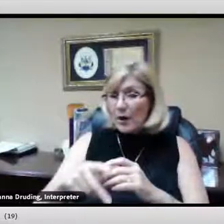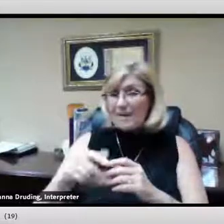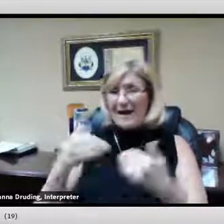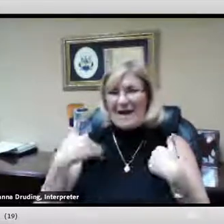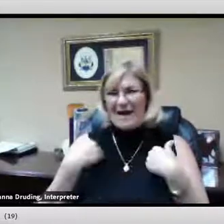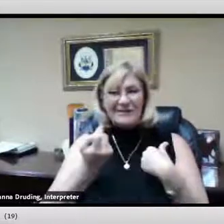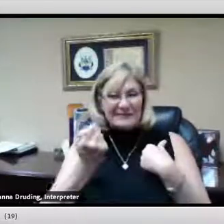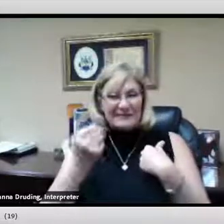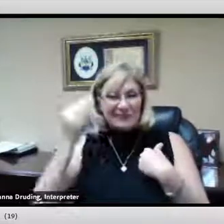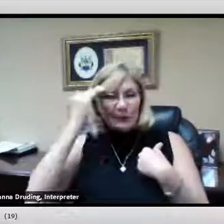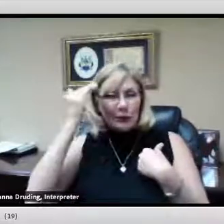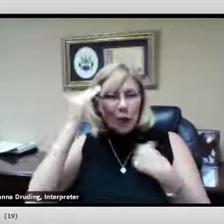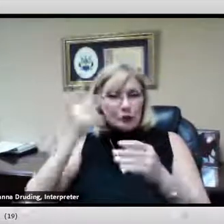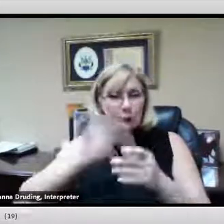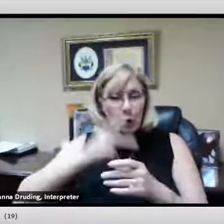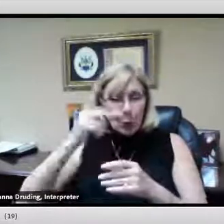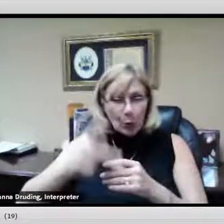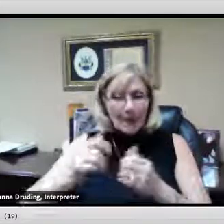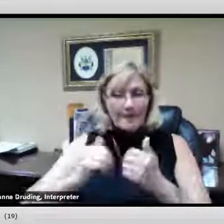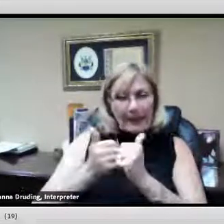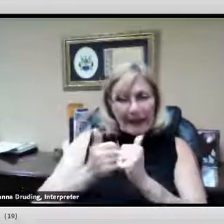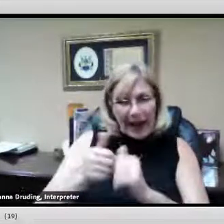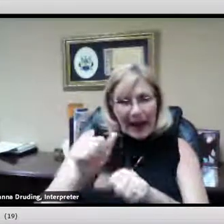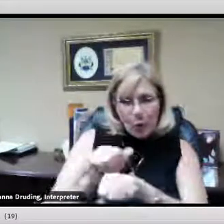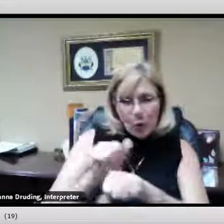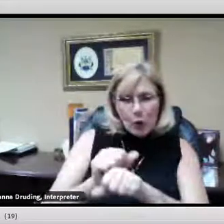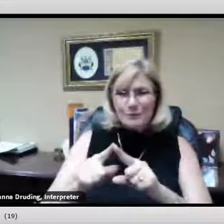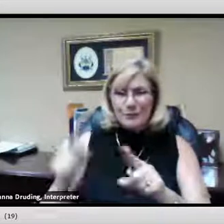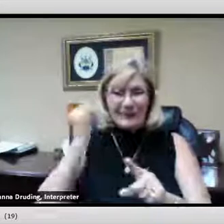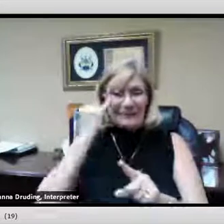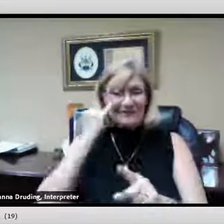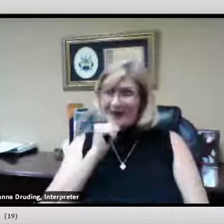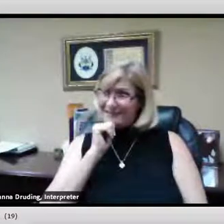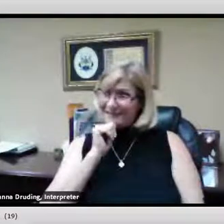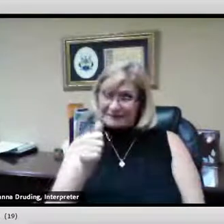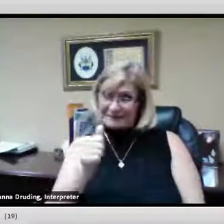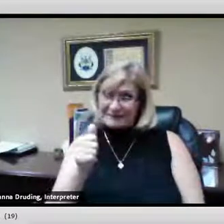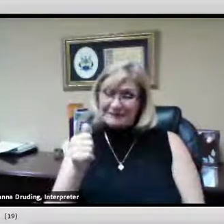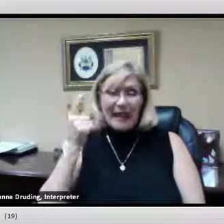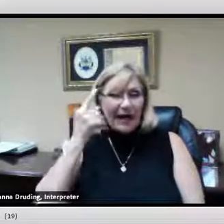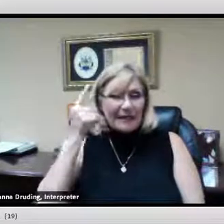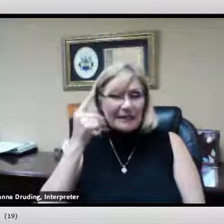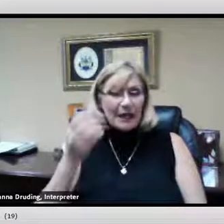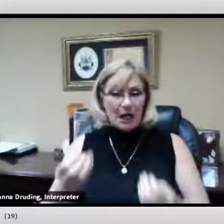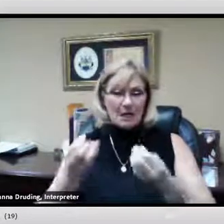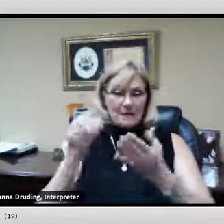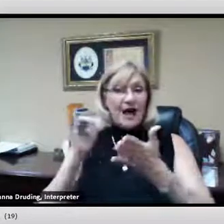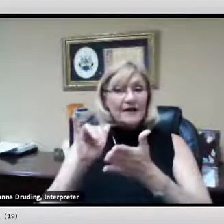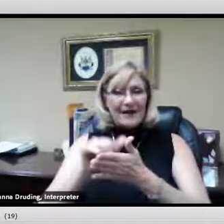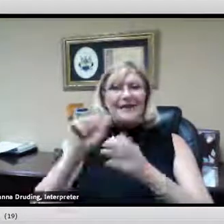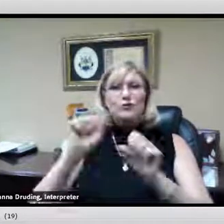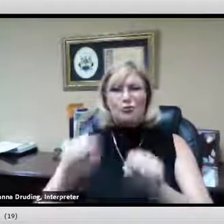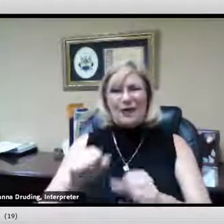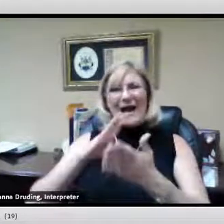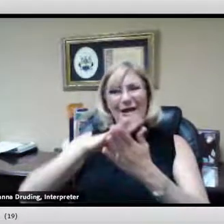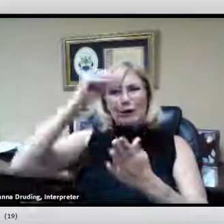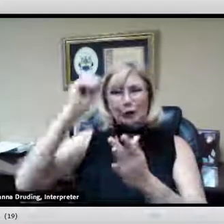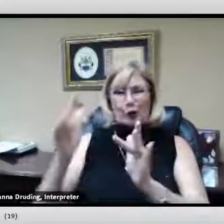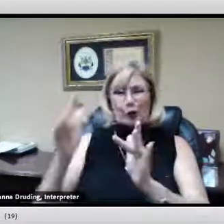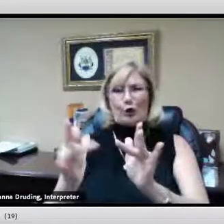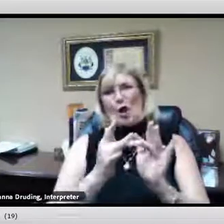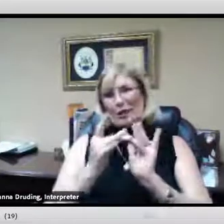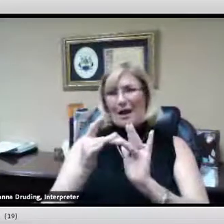of programming and how it works, but even if I didn't, I think a lot of that is the kind of thing that you can learn online just